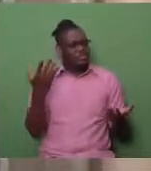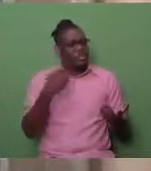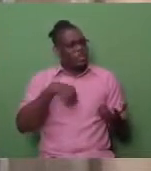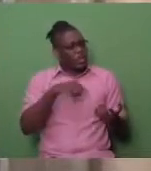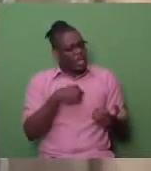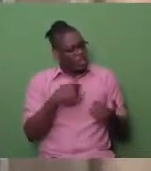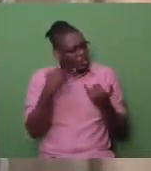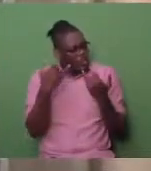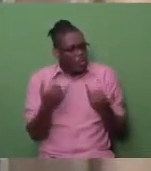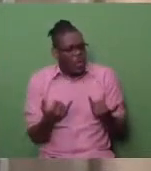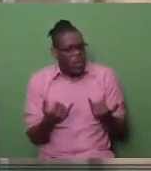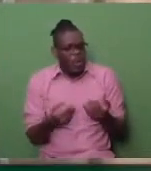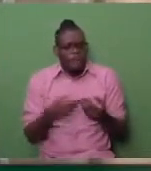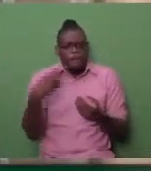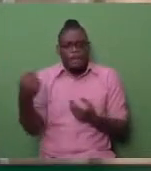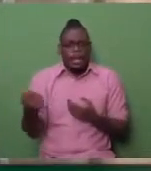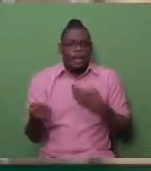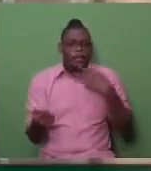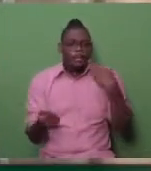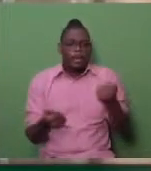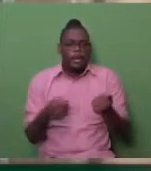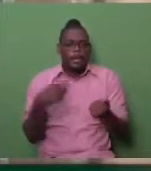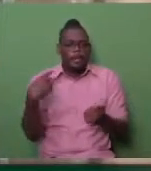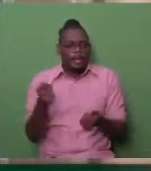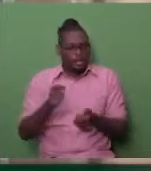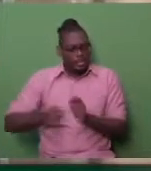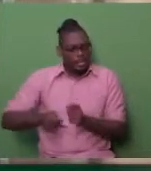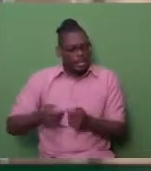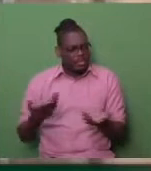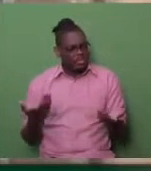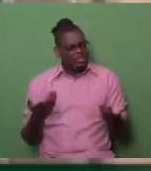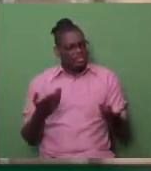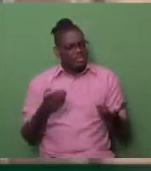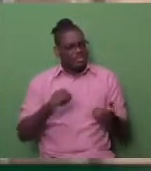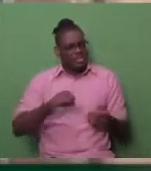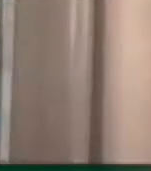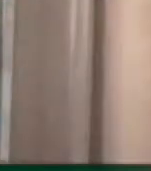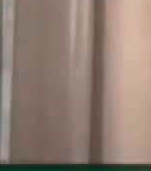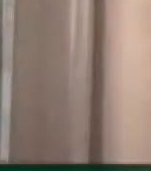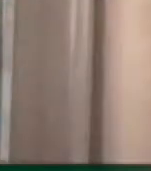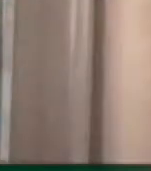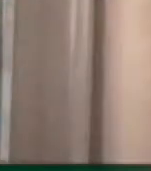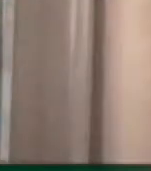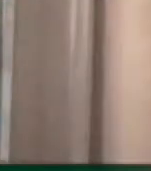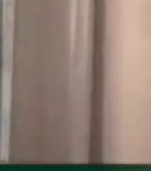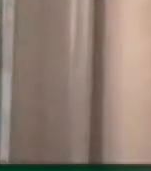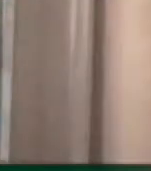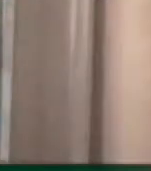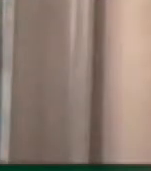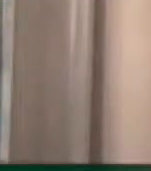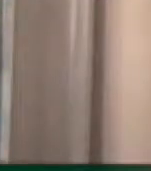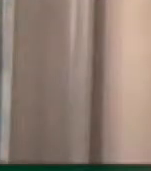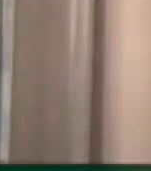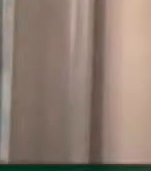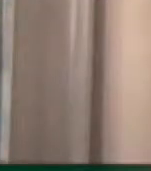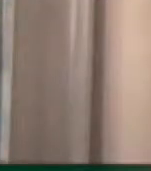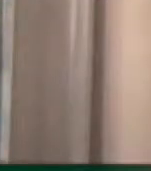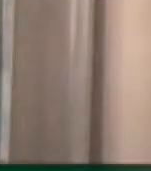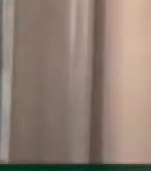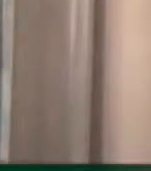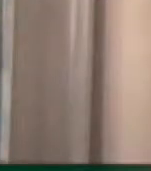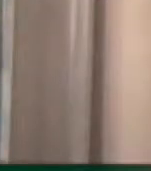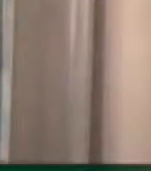world. This is ours. It is homegrown. It is indigenous. We are proud of it. We should be selling these